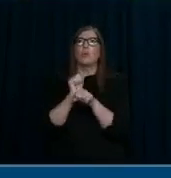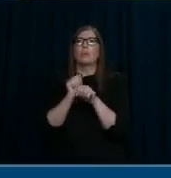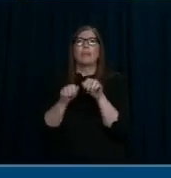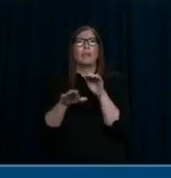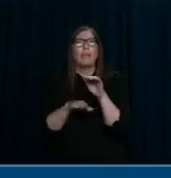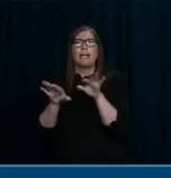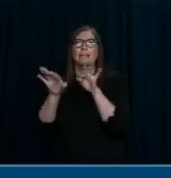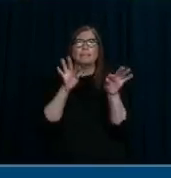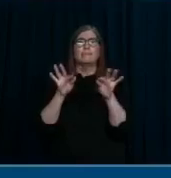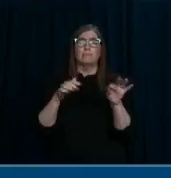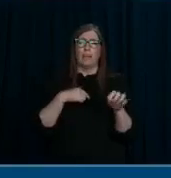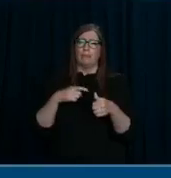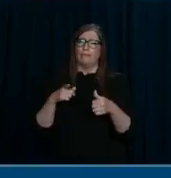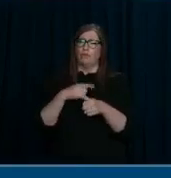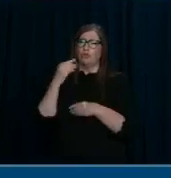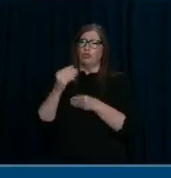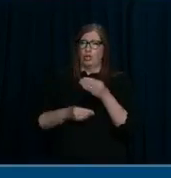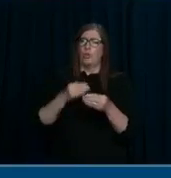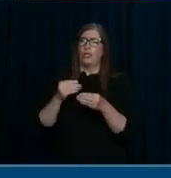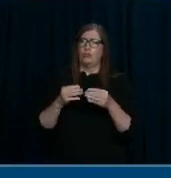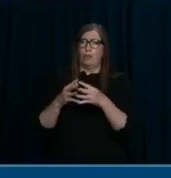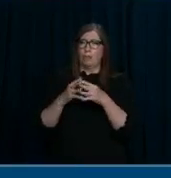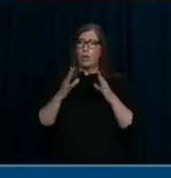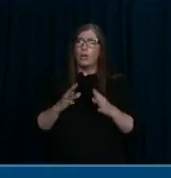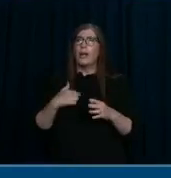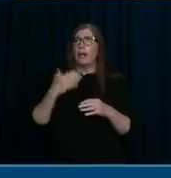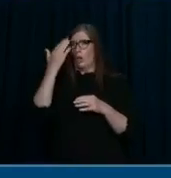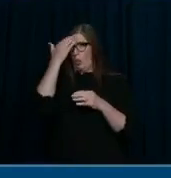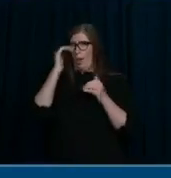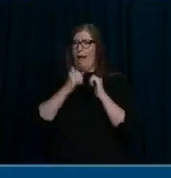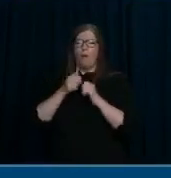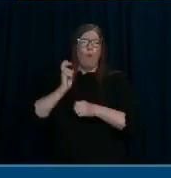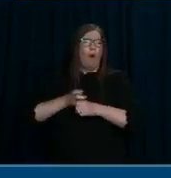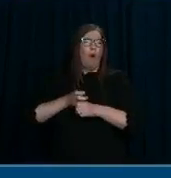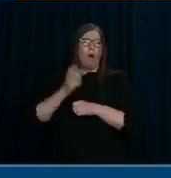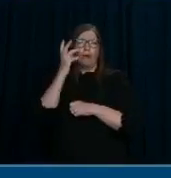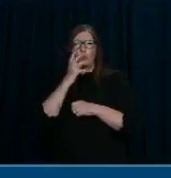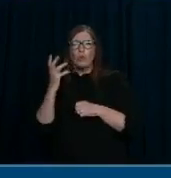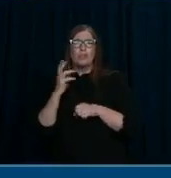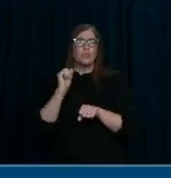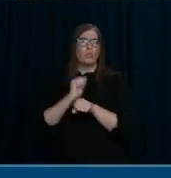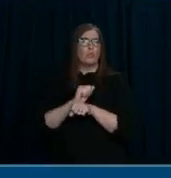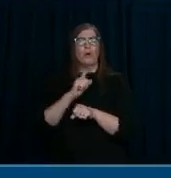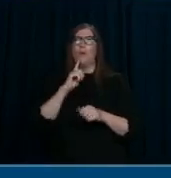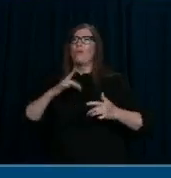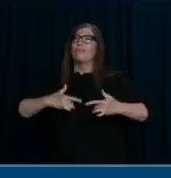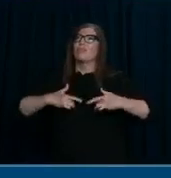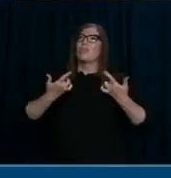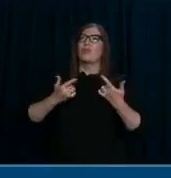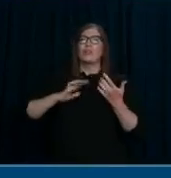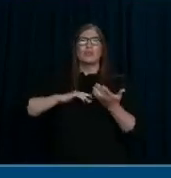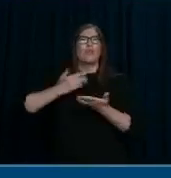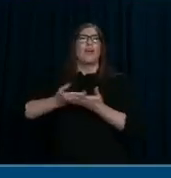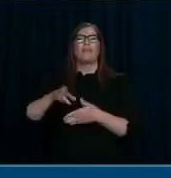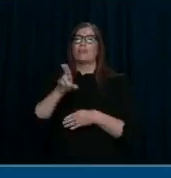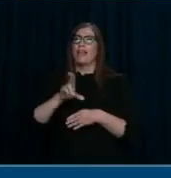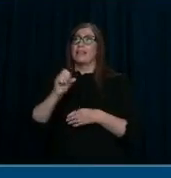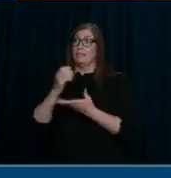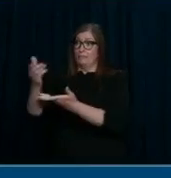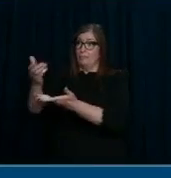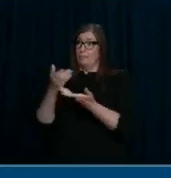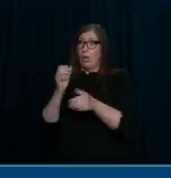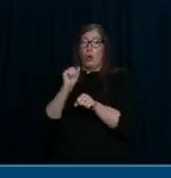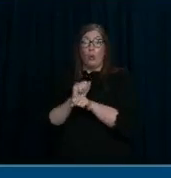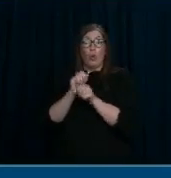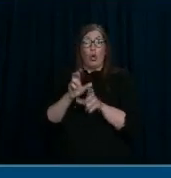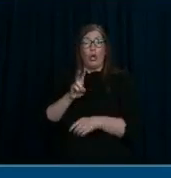Cuban American. I know how hard immigrants work, and they are so thrilled to be in this country. Let's bring them in on a worker